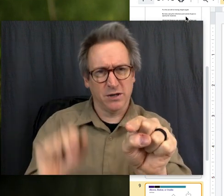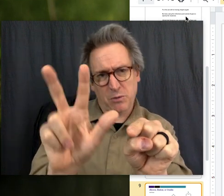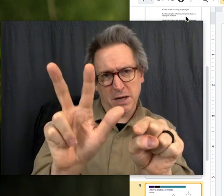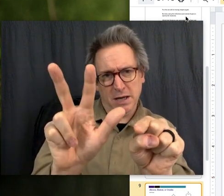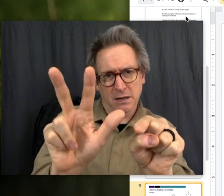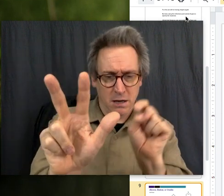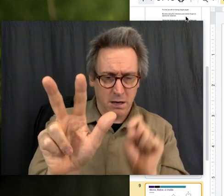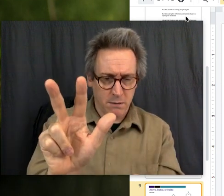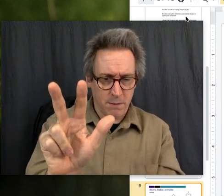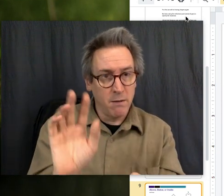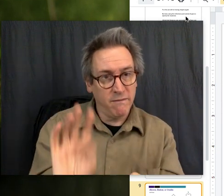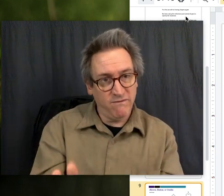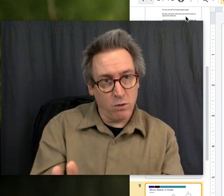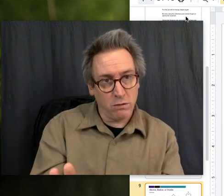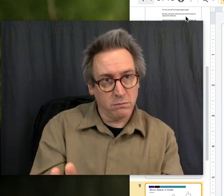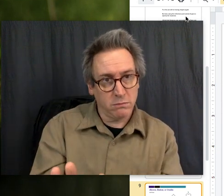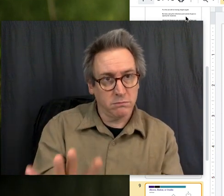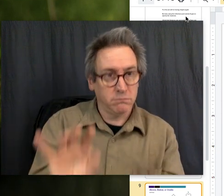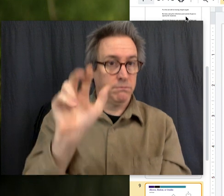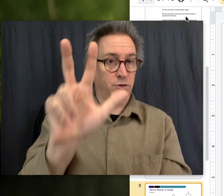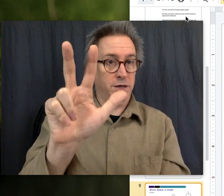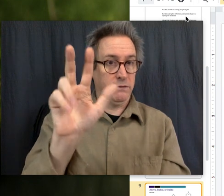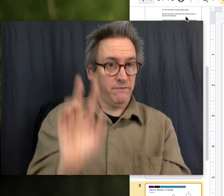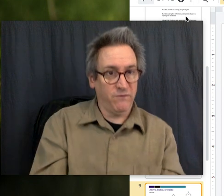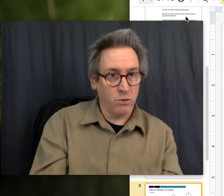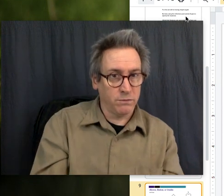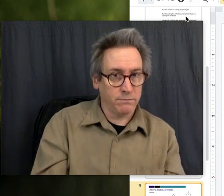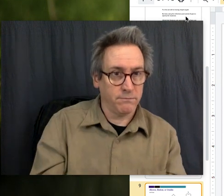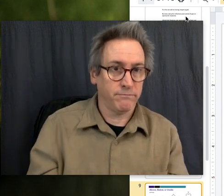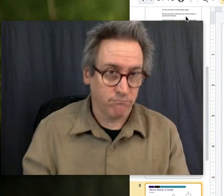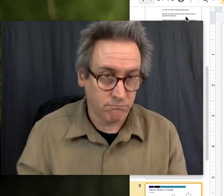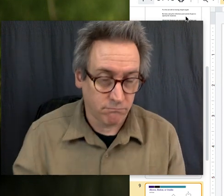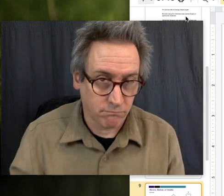confusing. 3, 4, 3, 4.